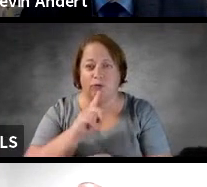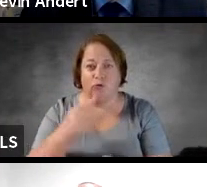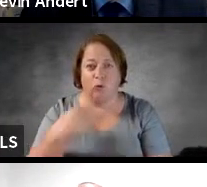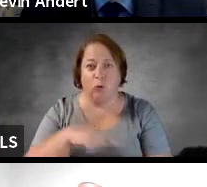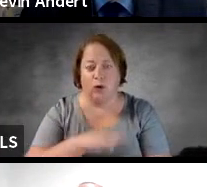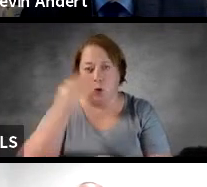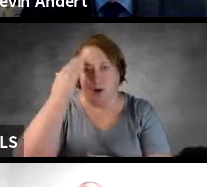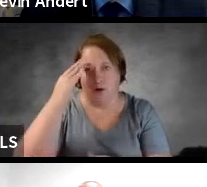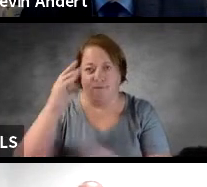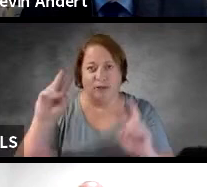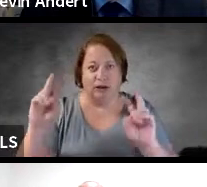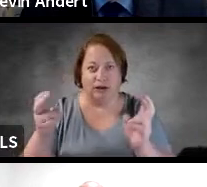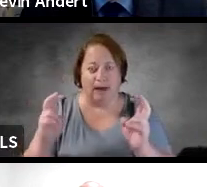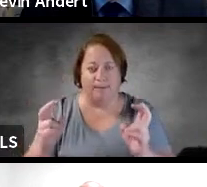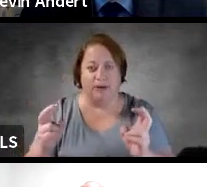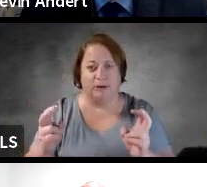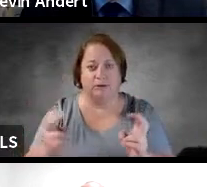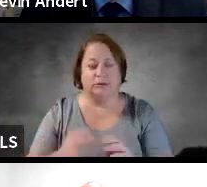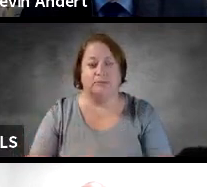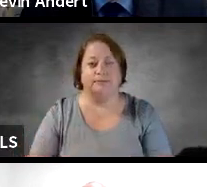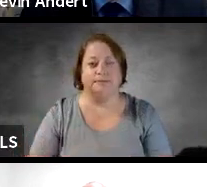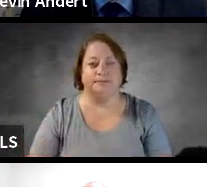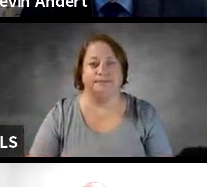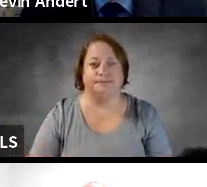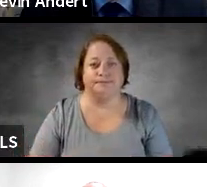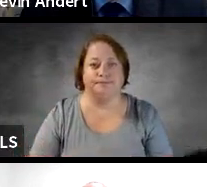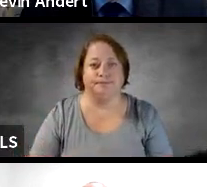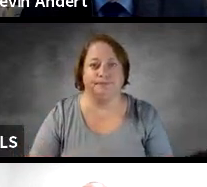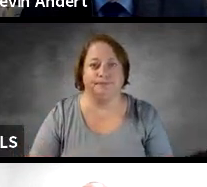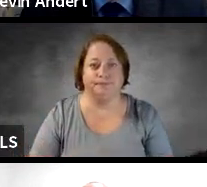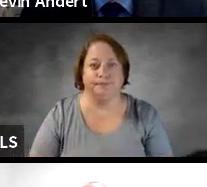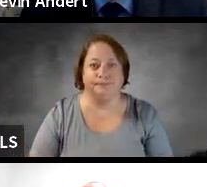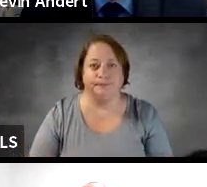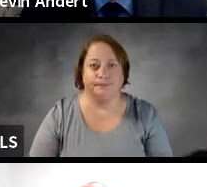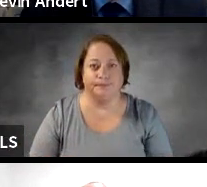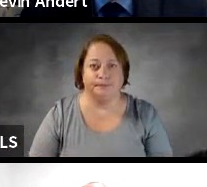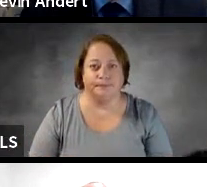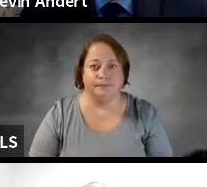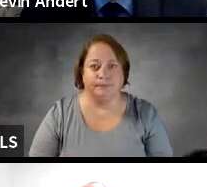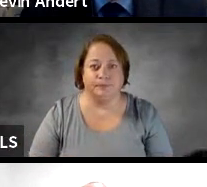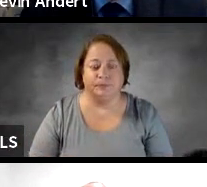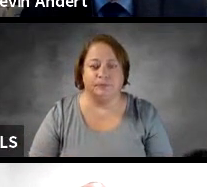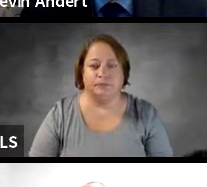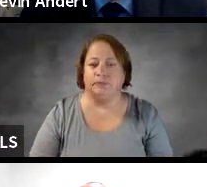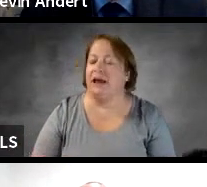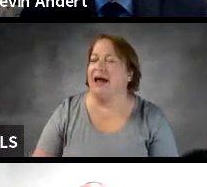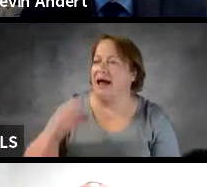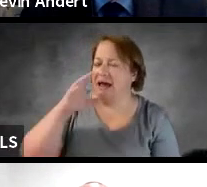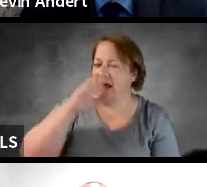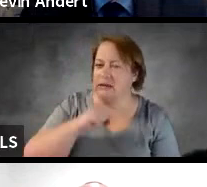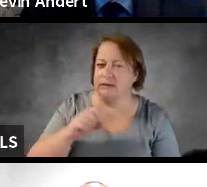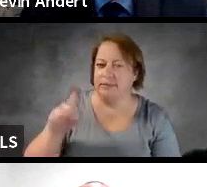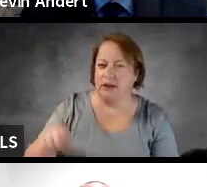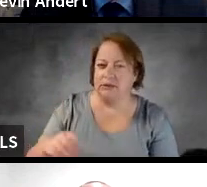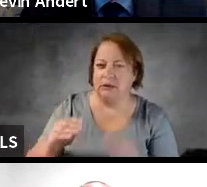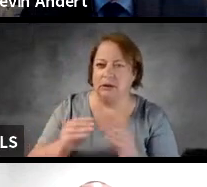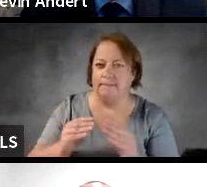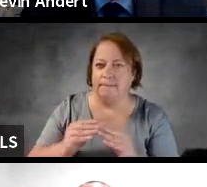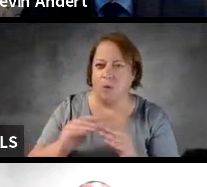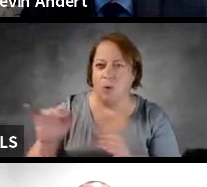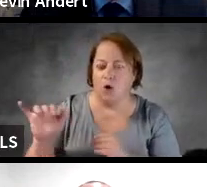of the topics that are being addressed by each partner district. I guess I'm asking more along the lines